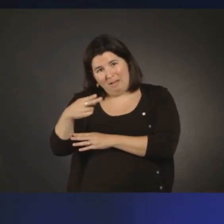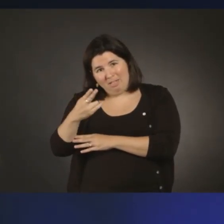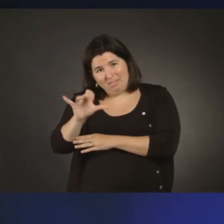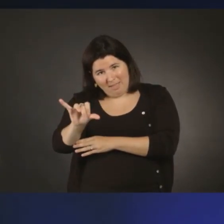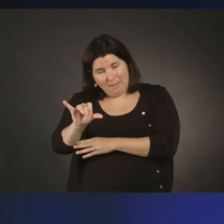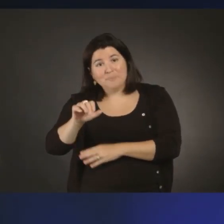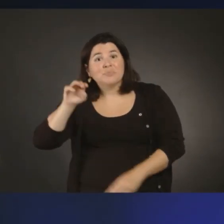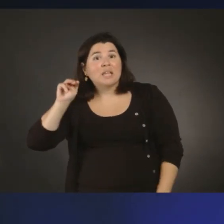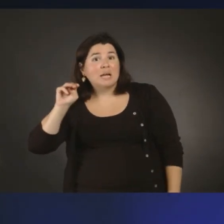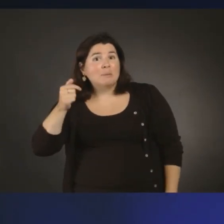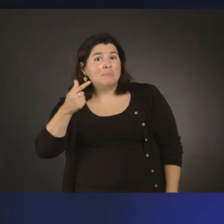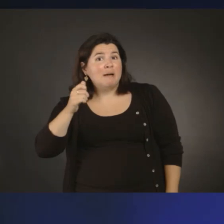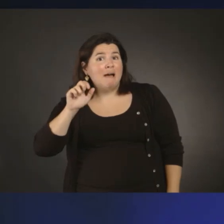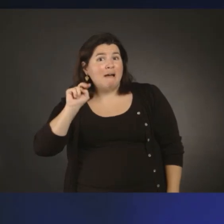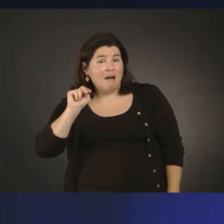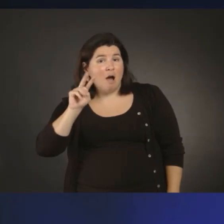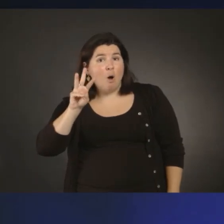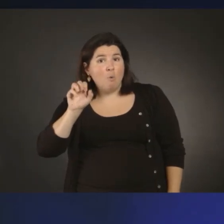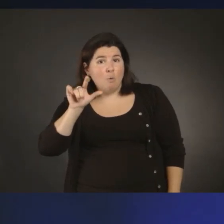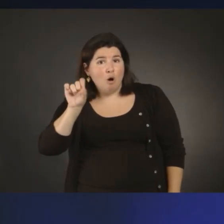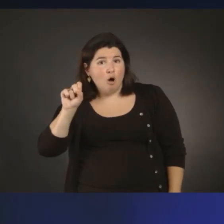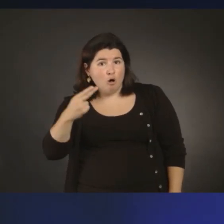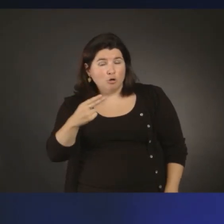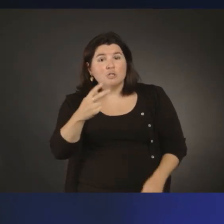pathologist, will present David with his award.